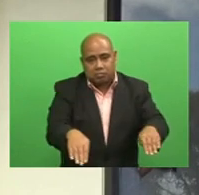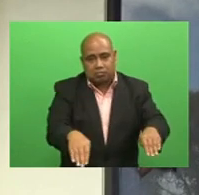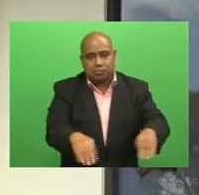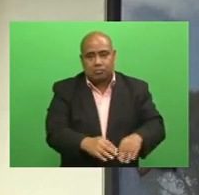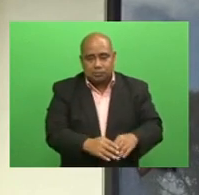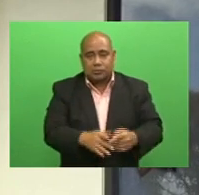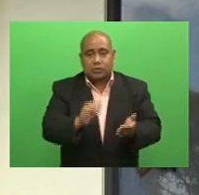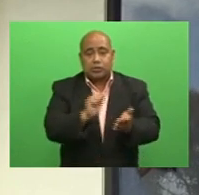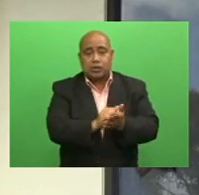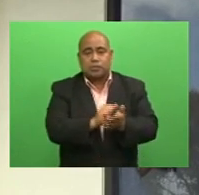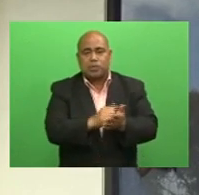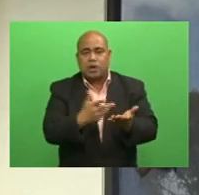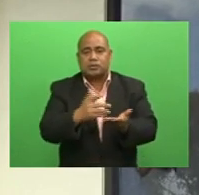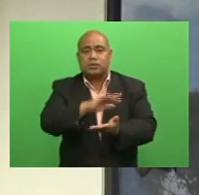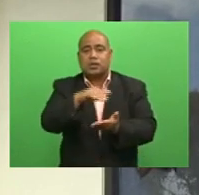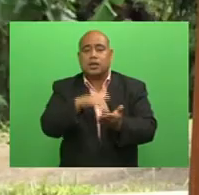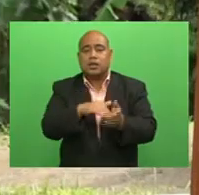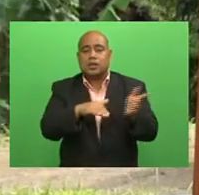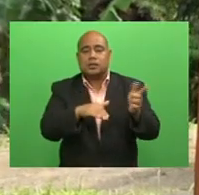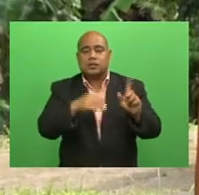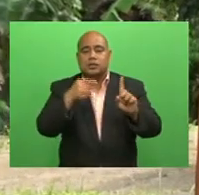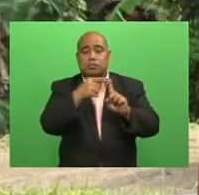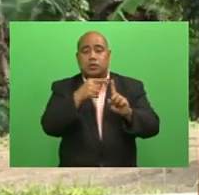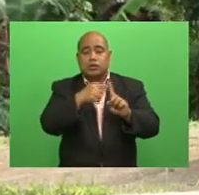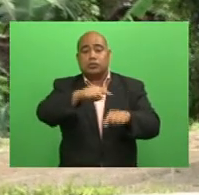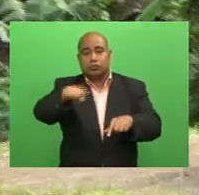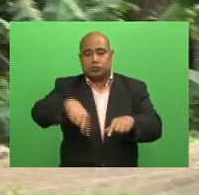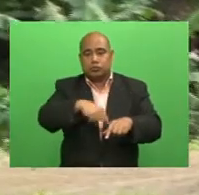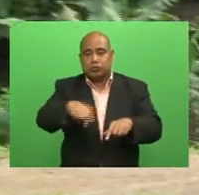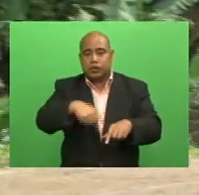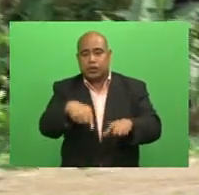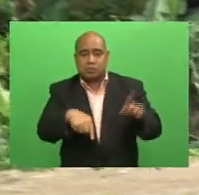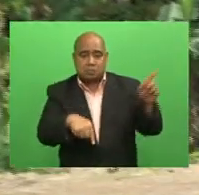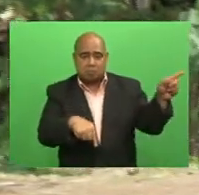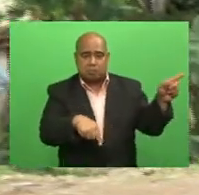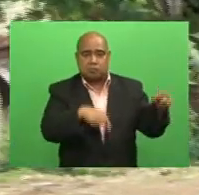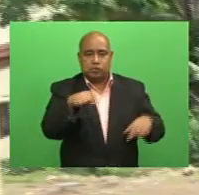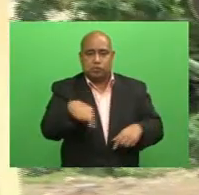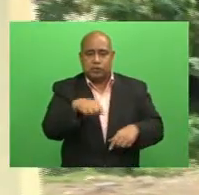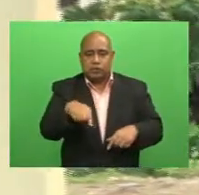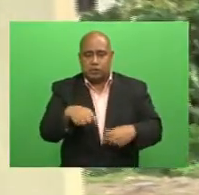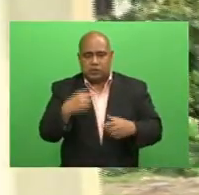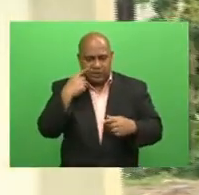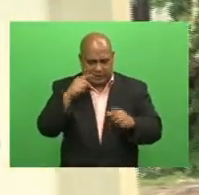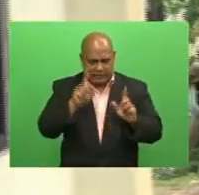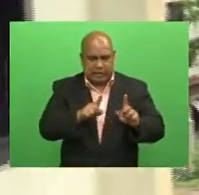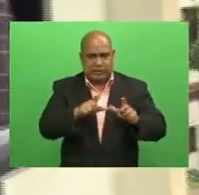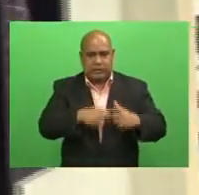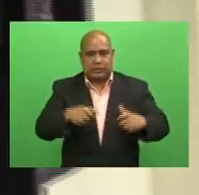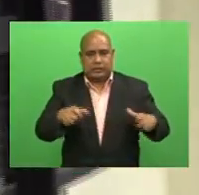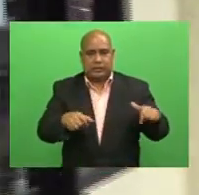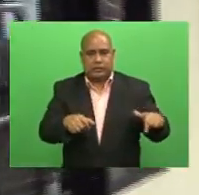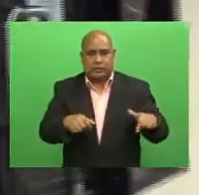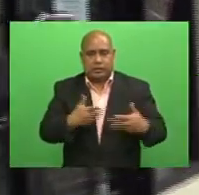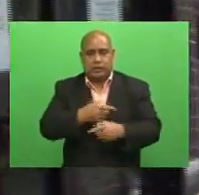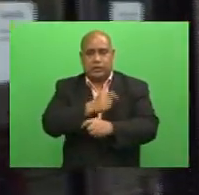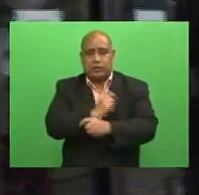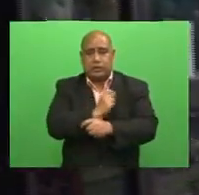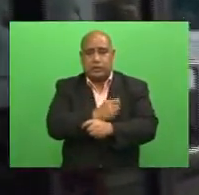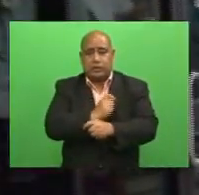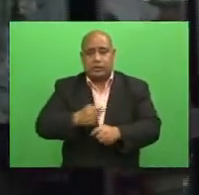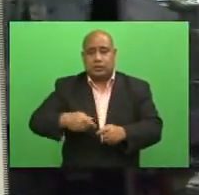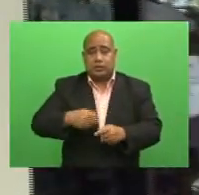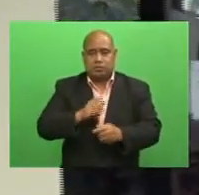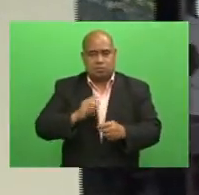Centrepoint in Suva has become a popular spot for meat lovers in the capital city. The band members are planning to continue this new